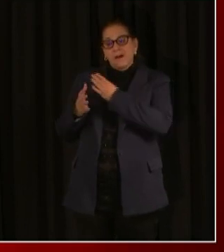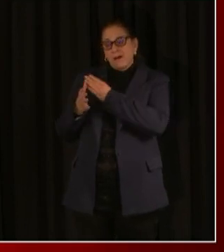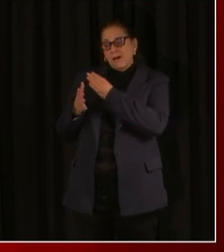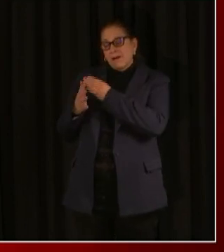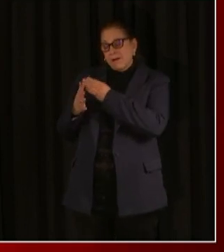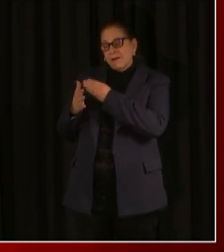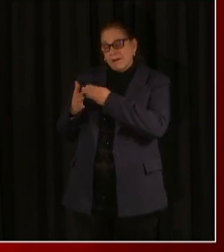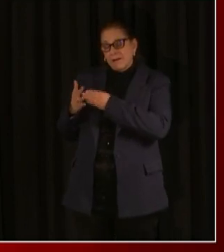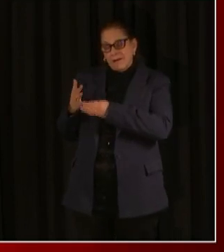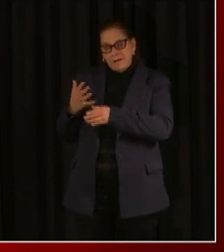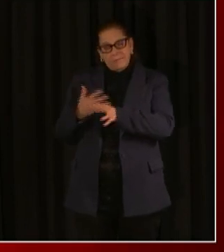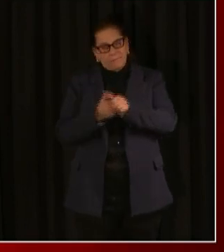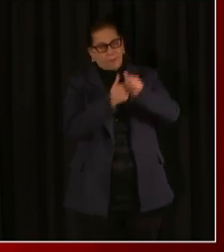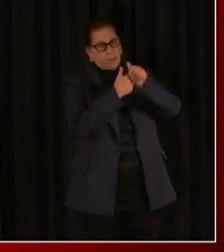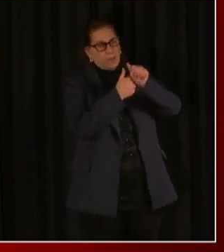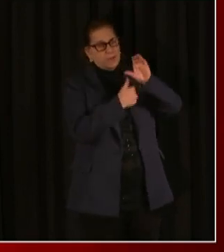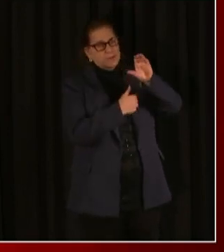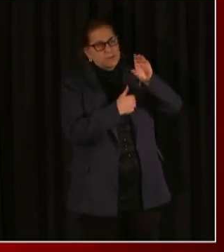guidelines.